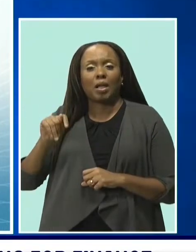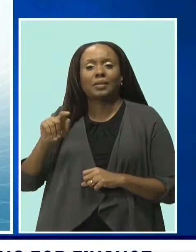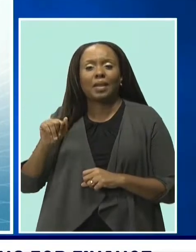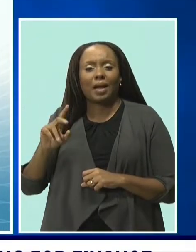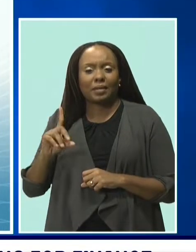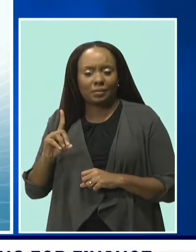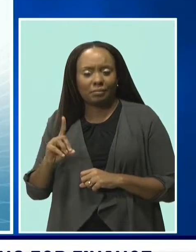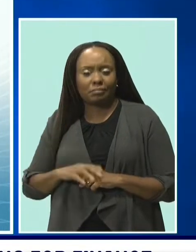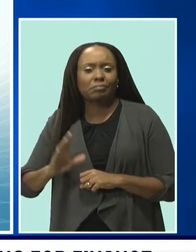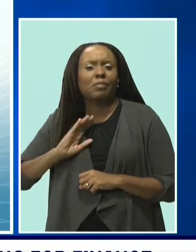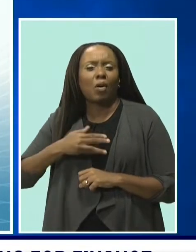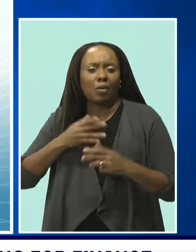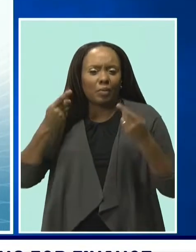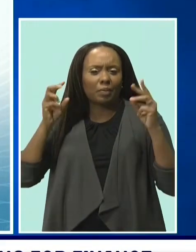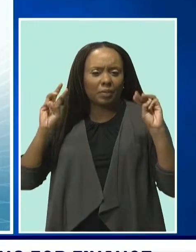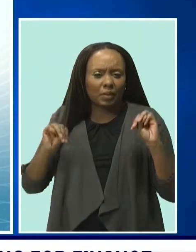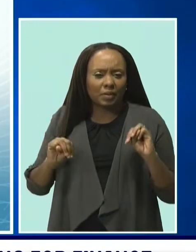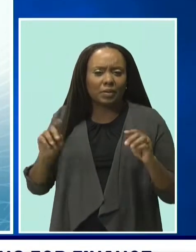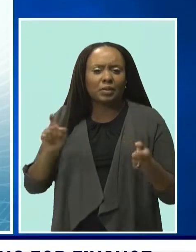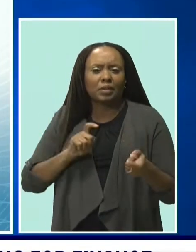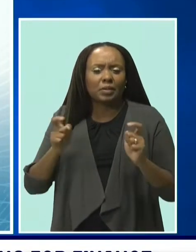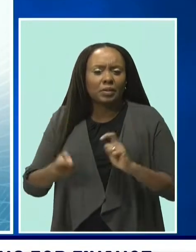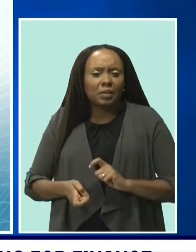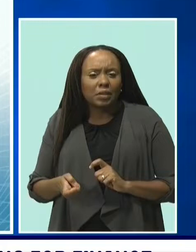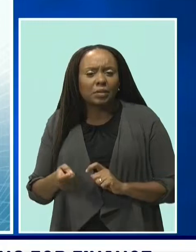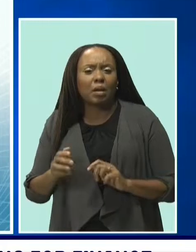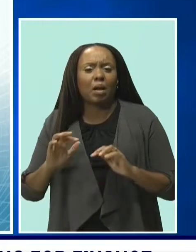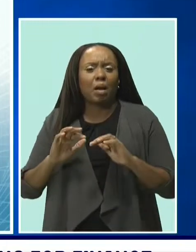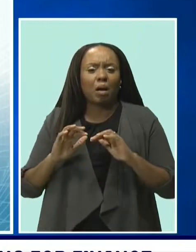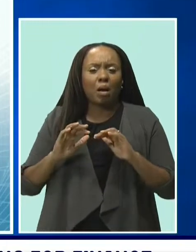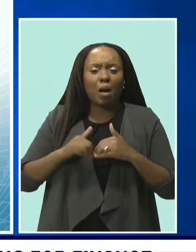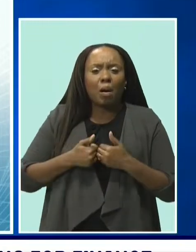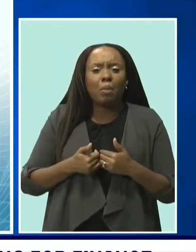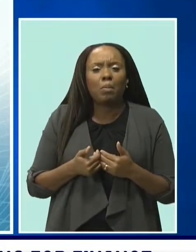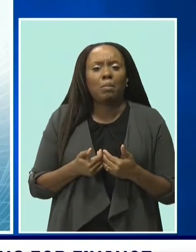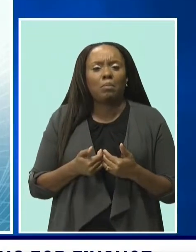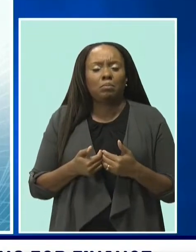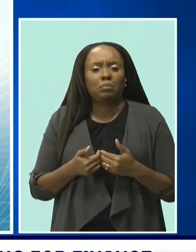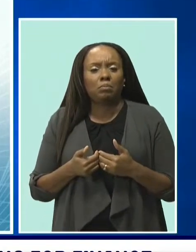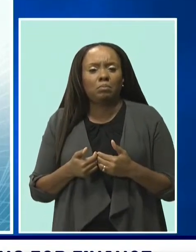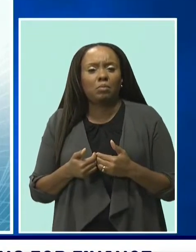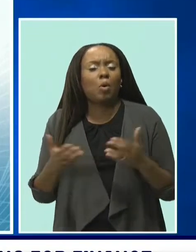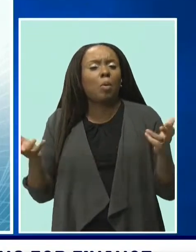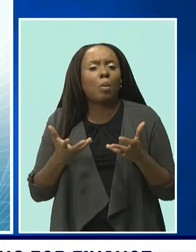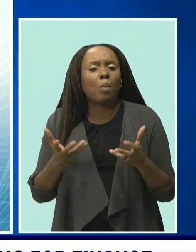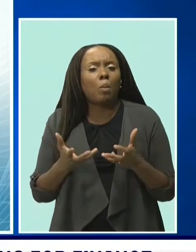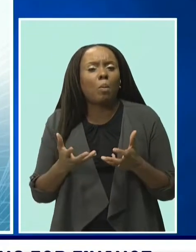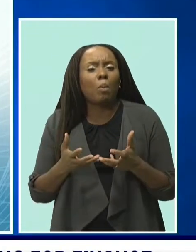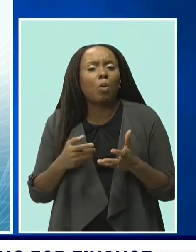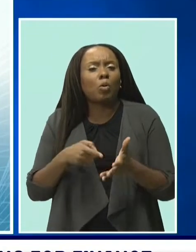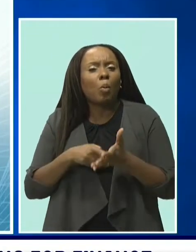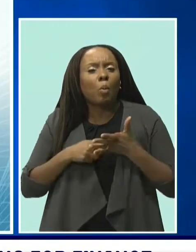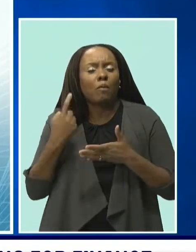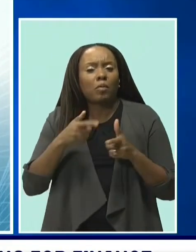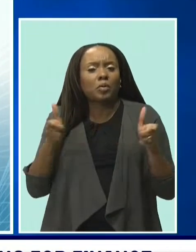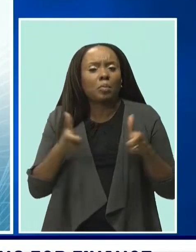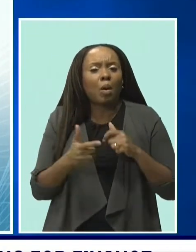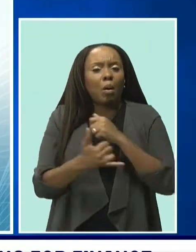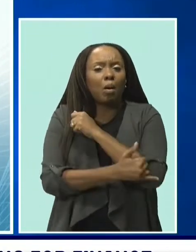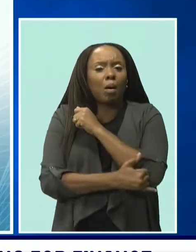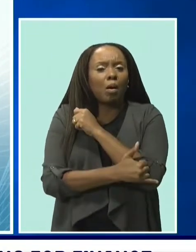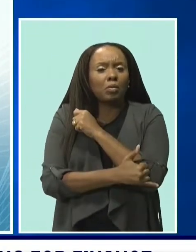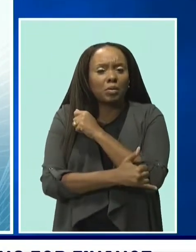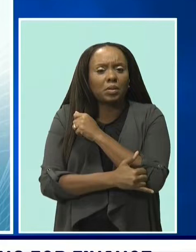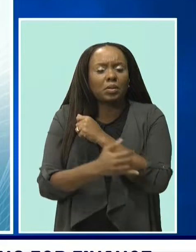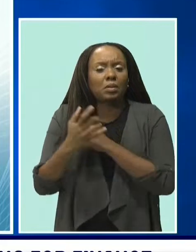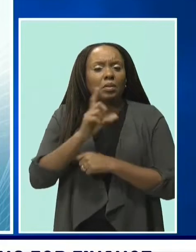her call for changes to the judging criteria that allow small countries like Barbados to qualify for financing. Currently,